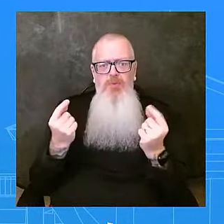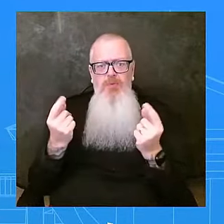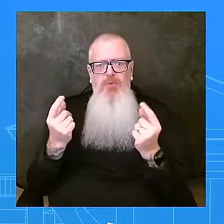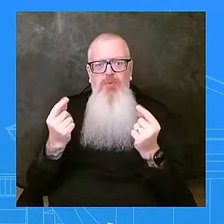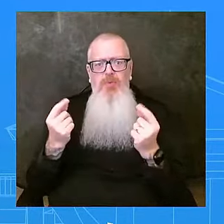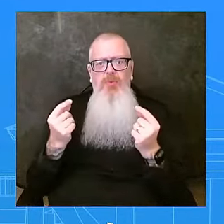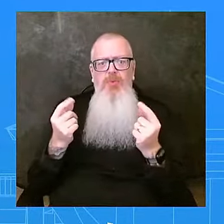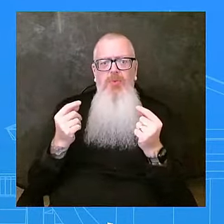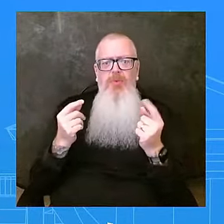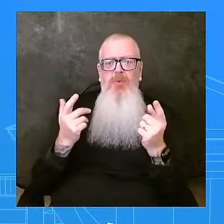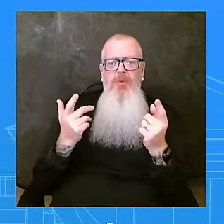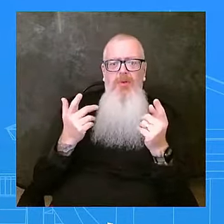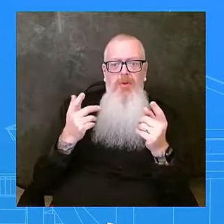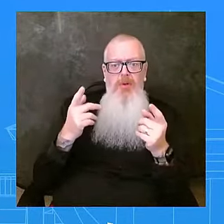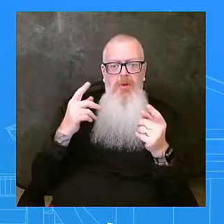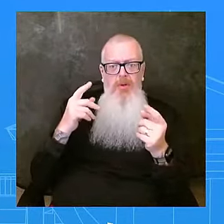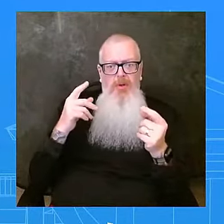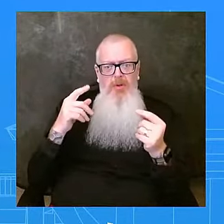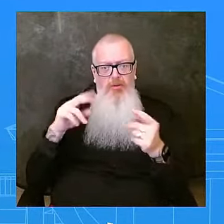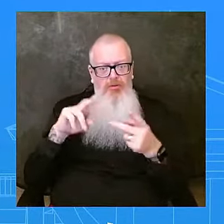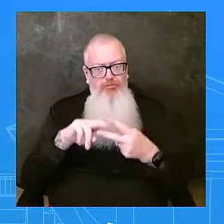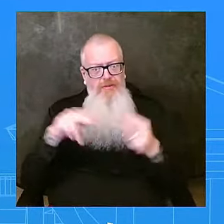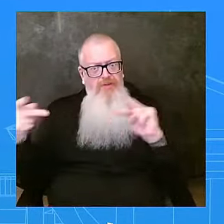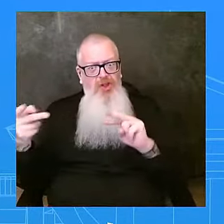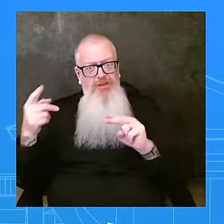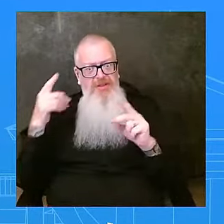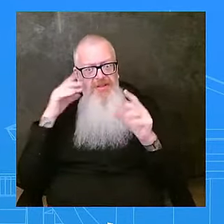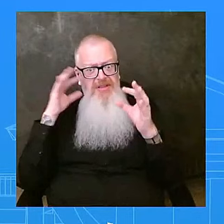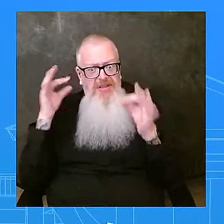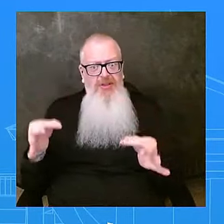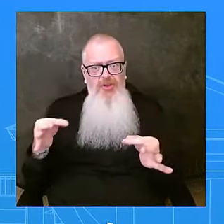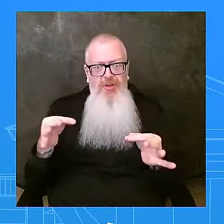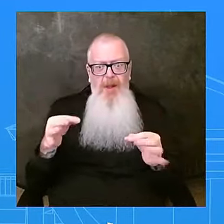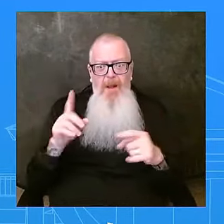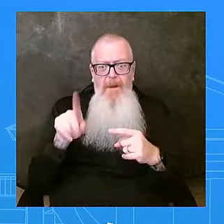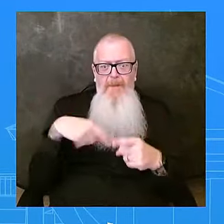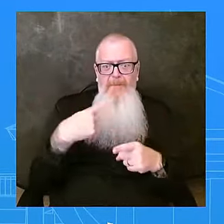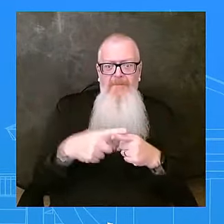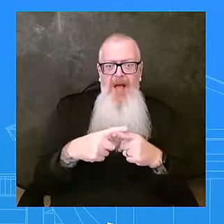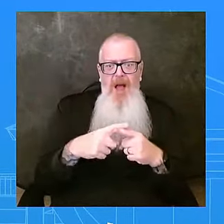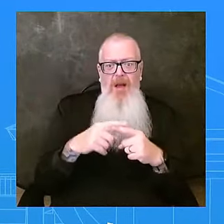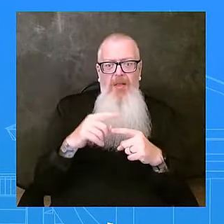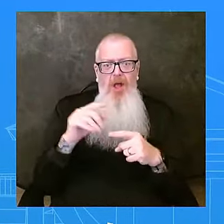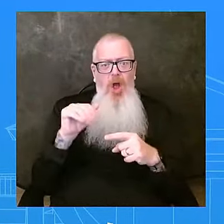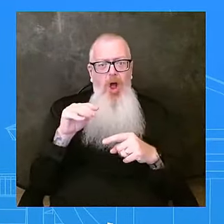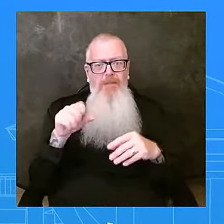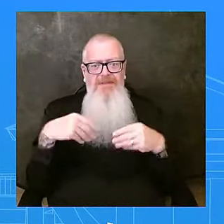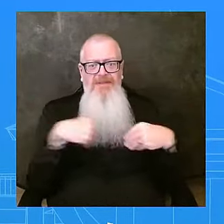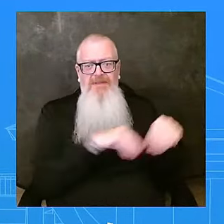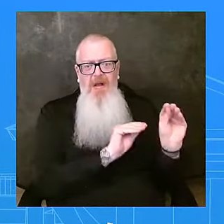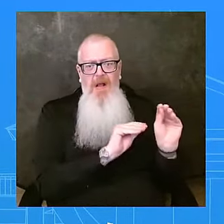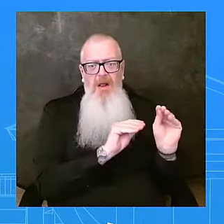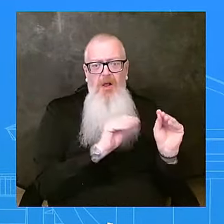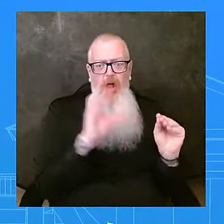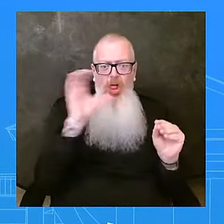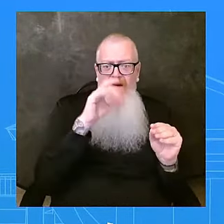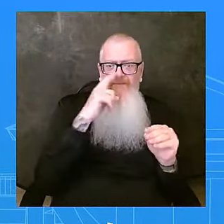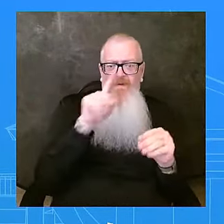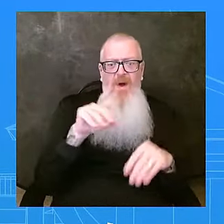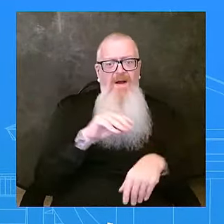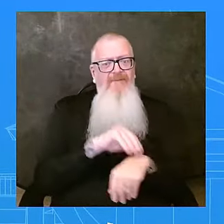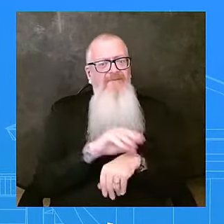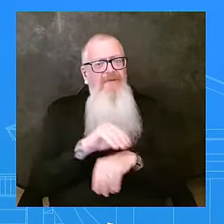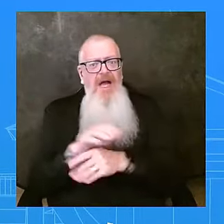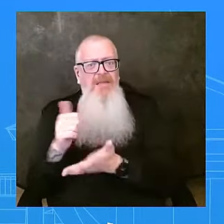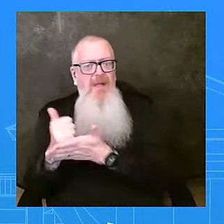sales, or conversely, might he be seeking some advice about how the U.S. might do that?